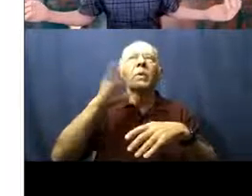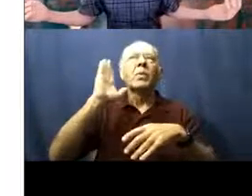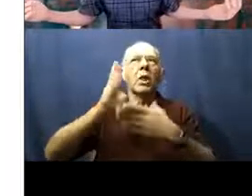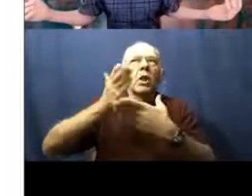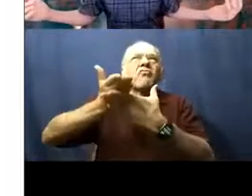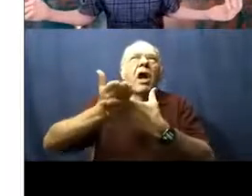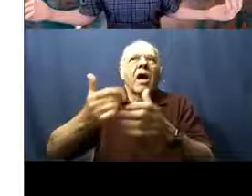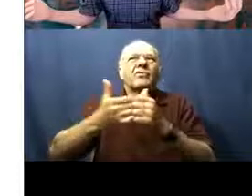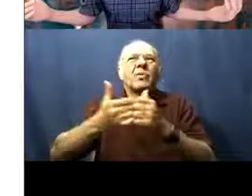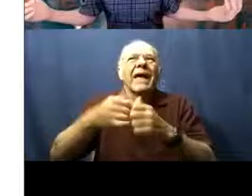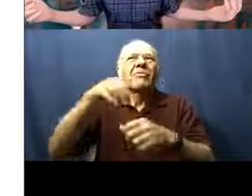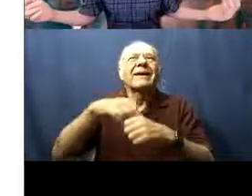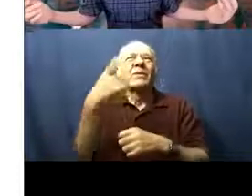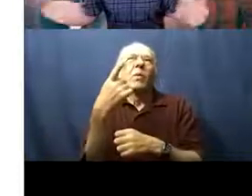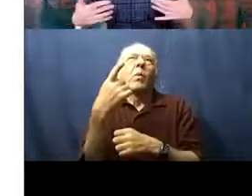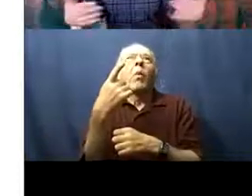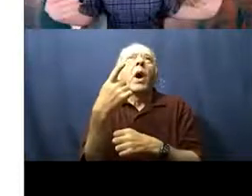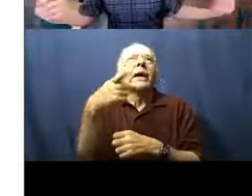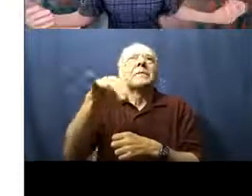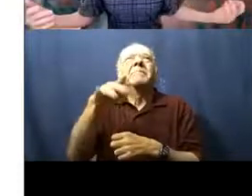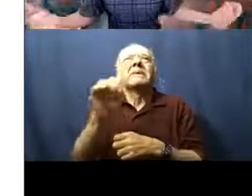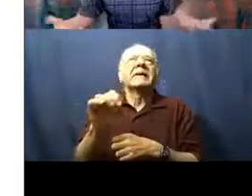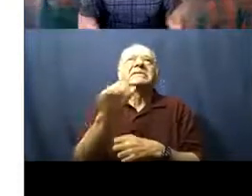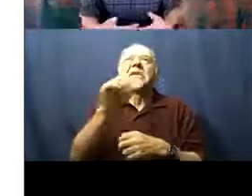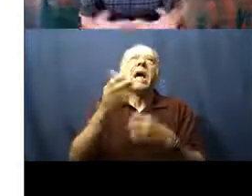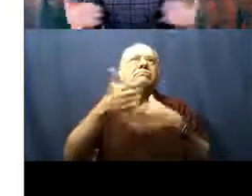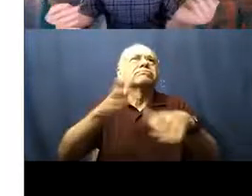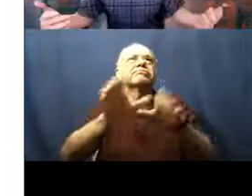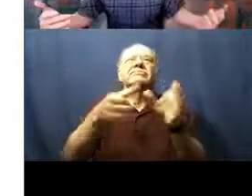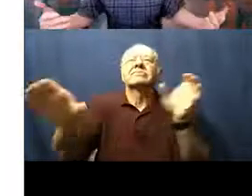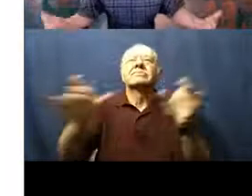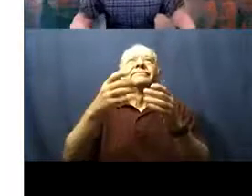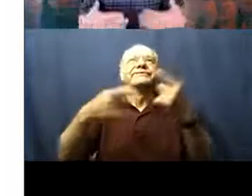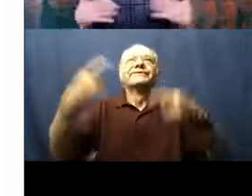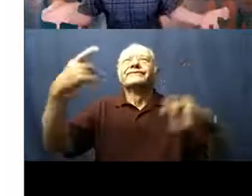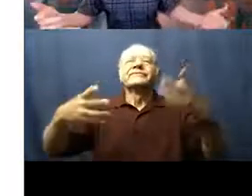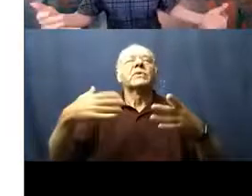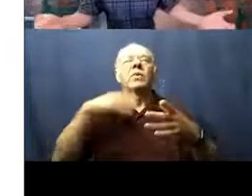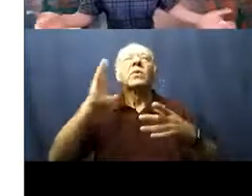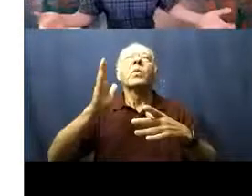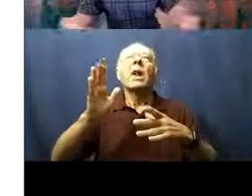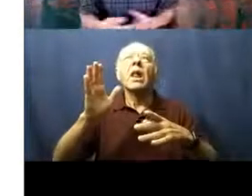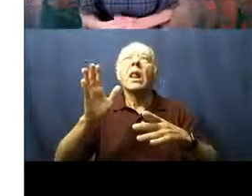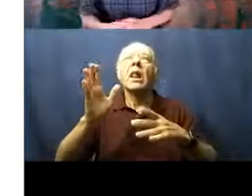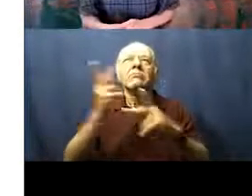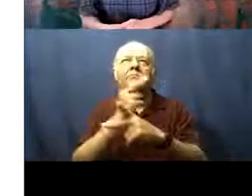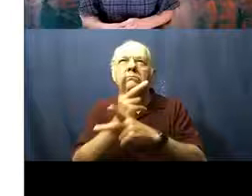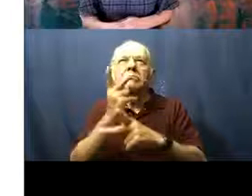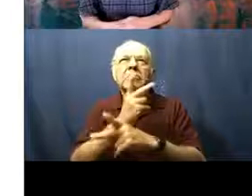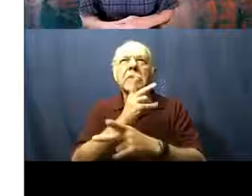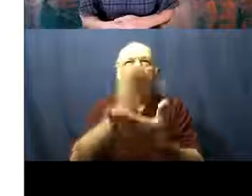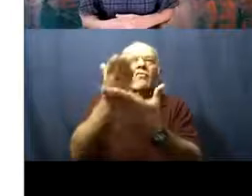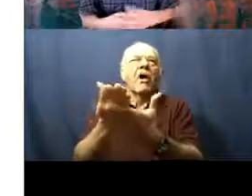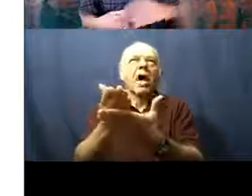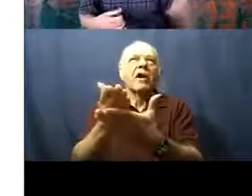one piece, right? We will work through the crises, we will troubleshoot and get there together in one piece.